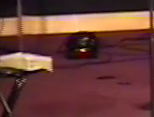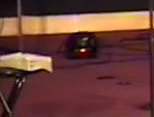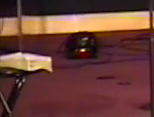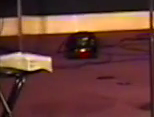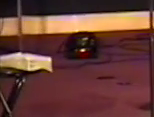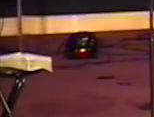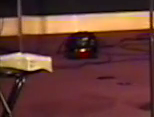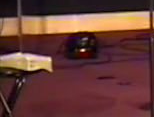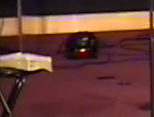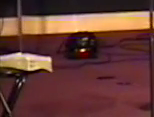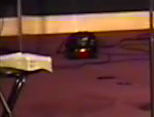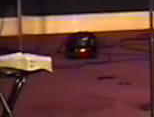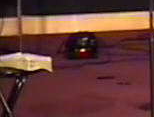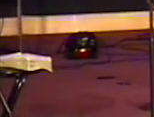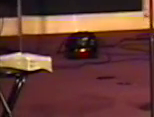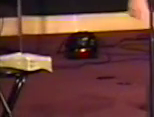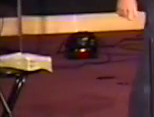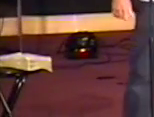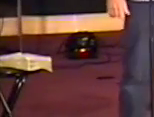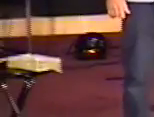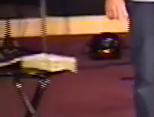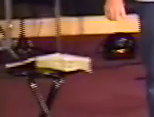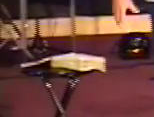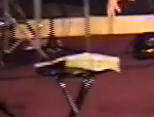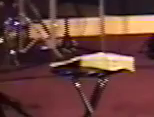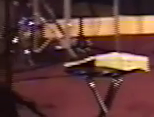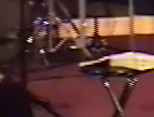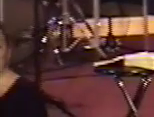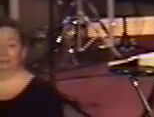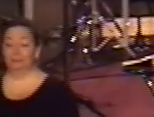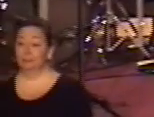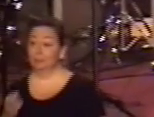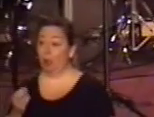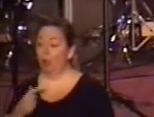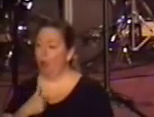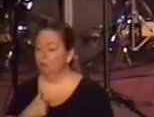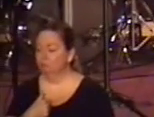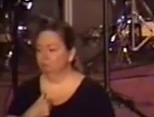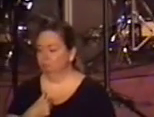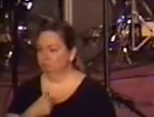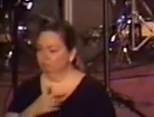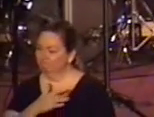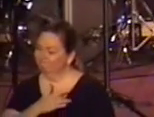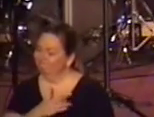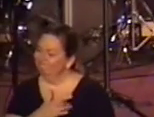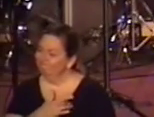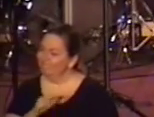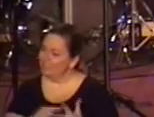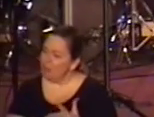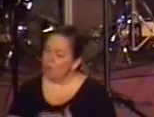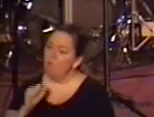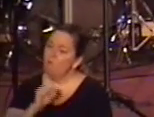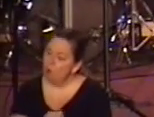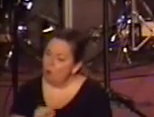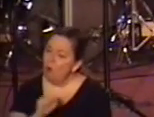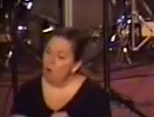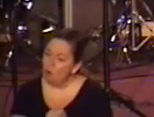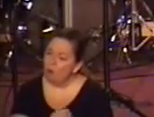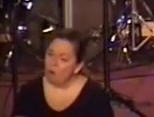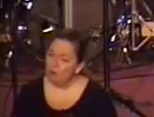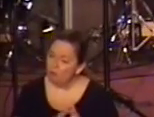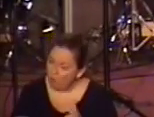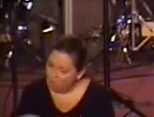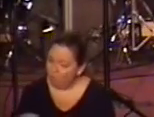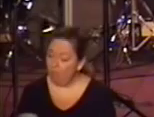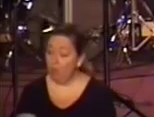school, here's some guy just beating everybody. And so I really took it to heart, and I started working out and running, and